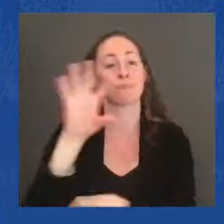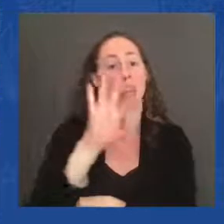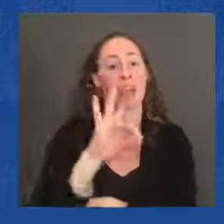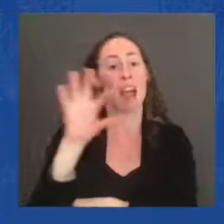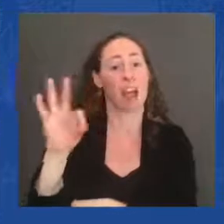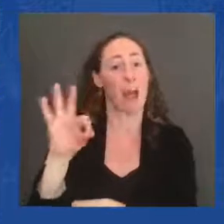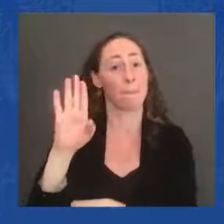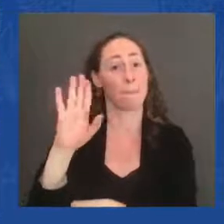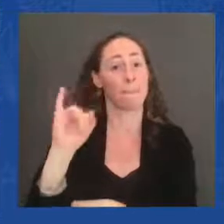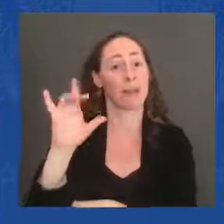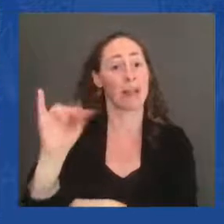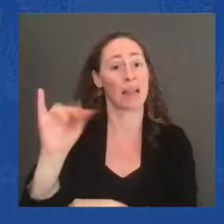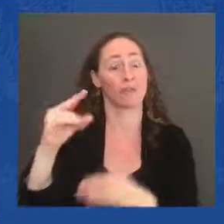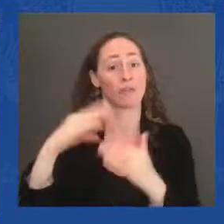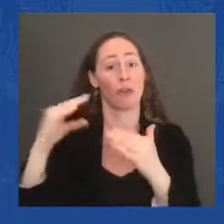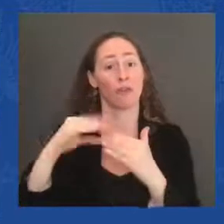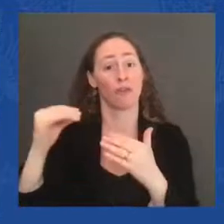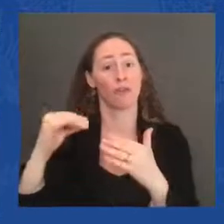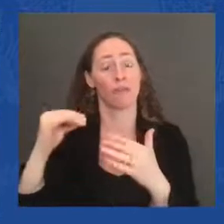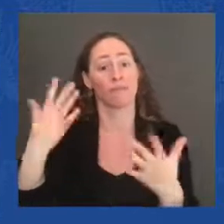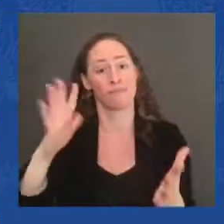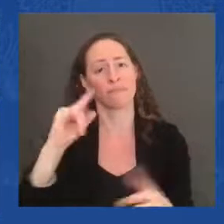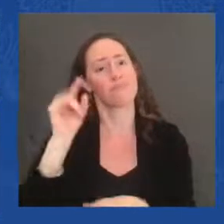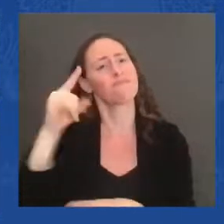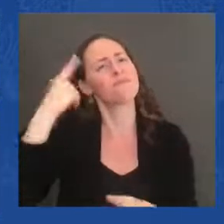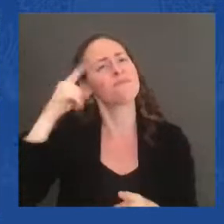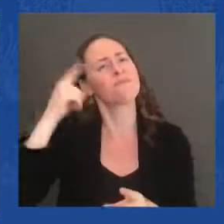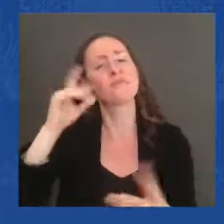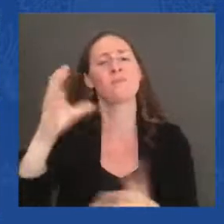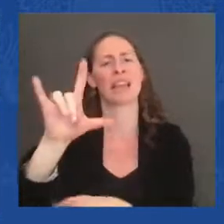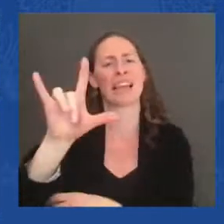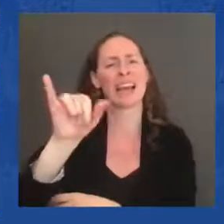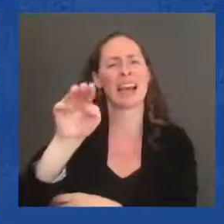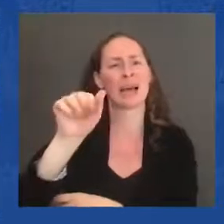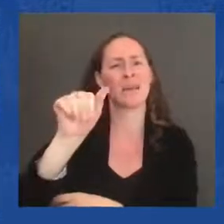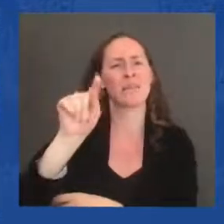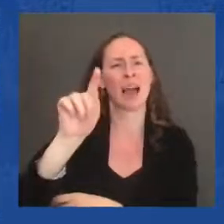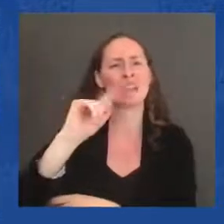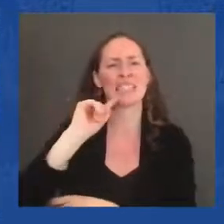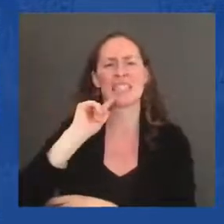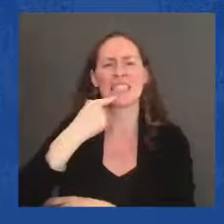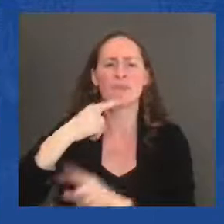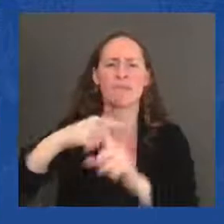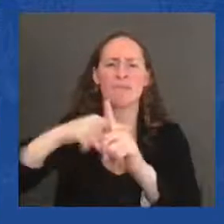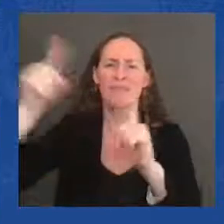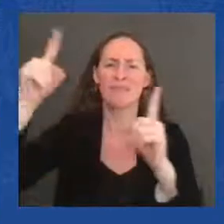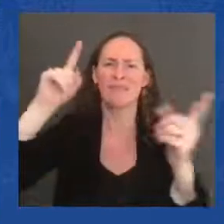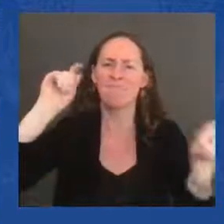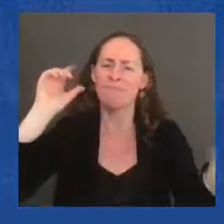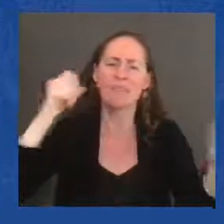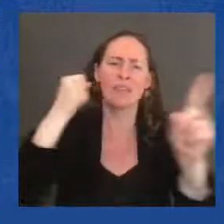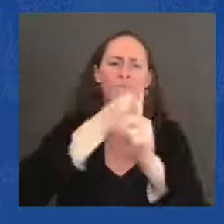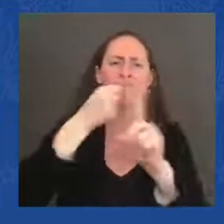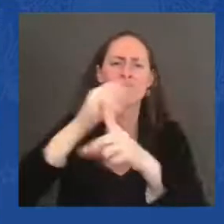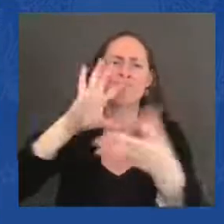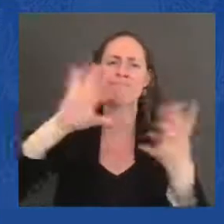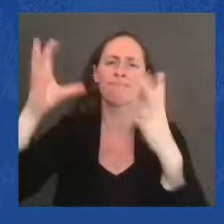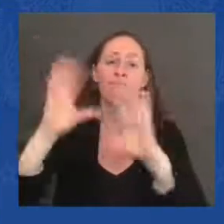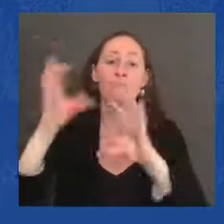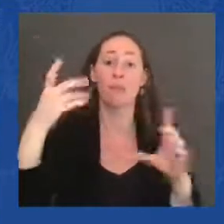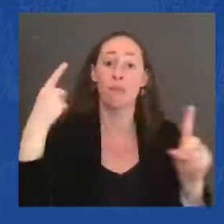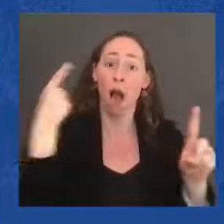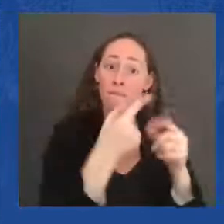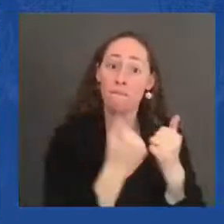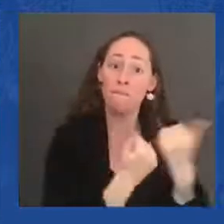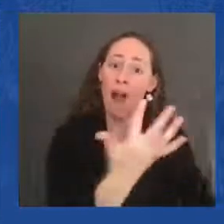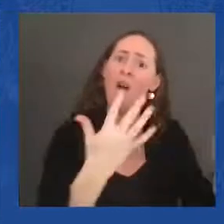It's not just fires. I mean, more people died. I was in Louisiana, Mississippi, all through the South for Hurricane